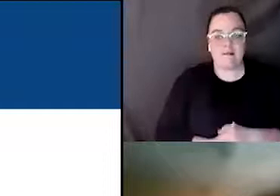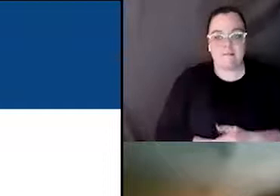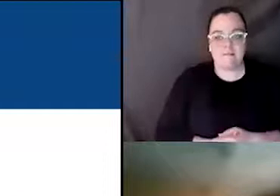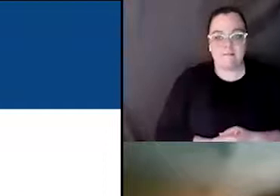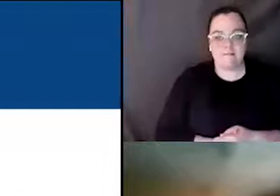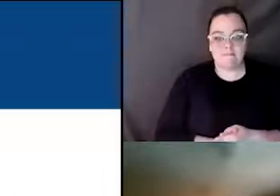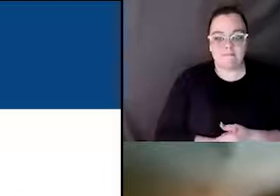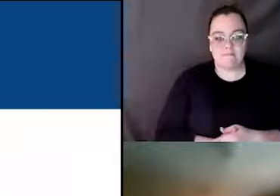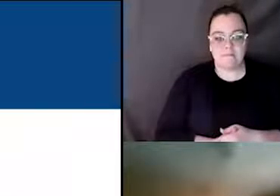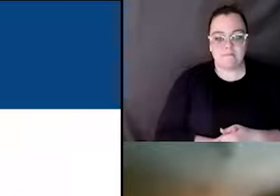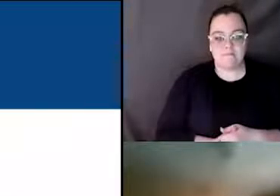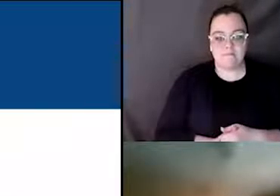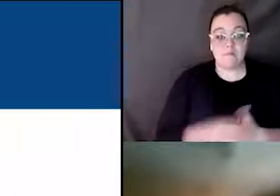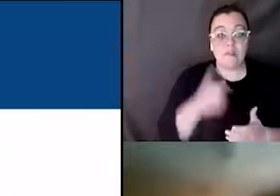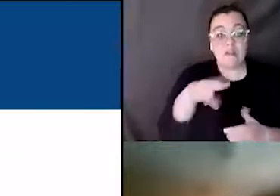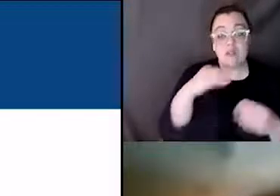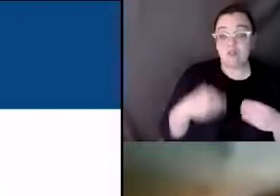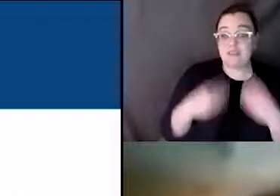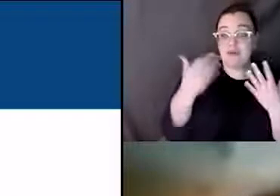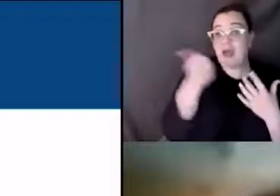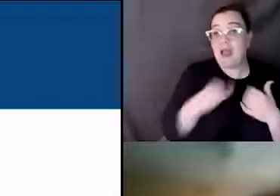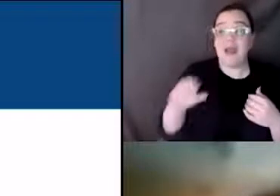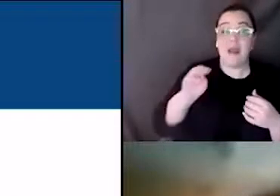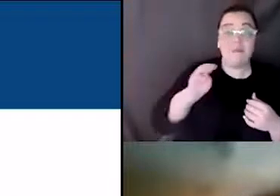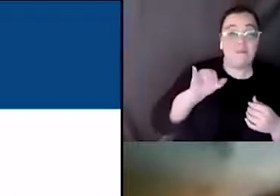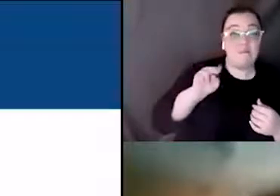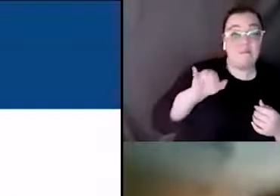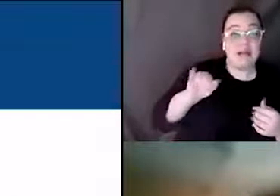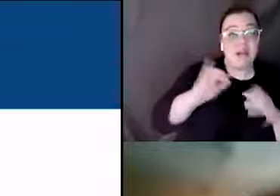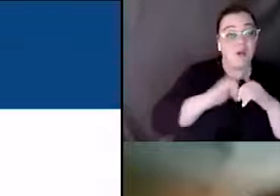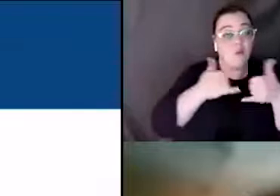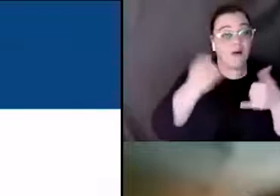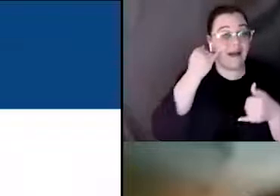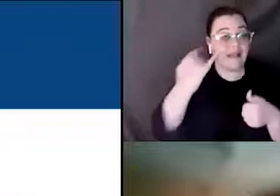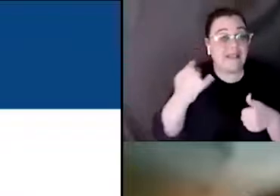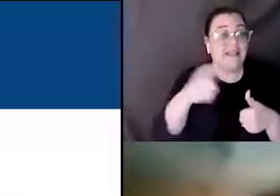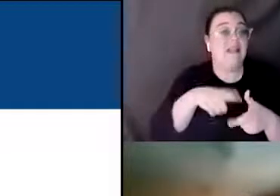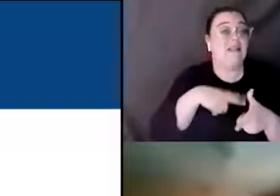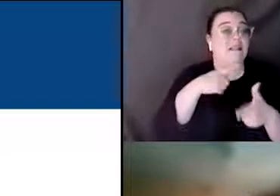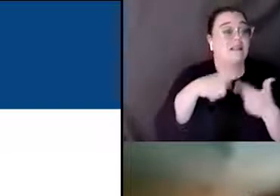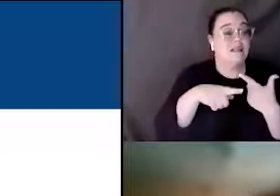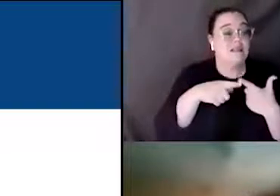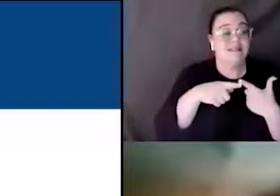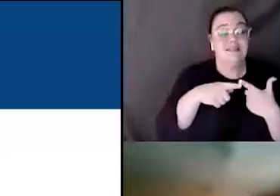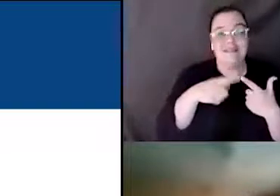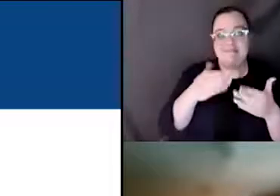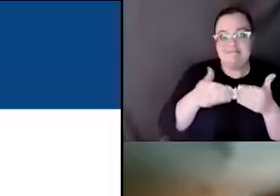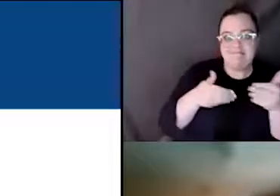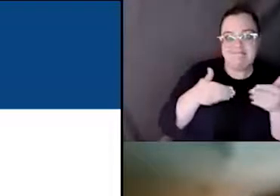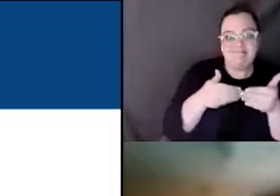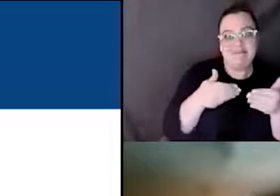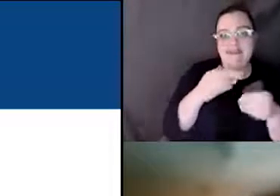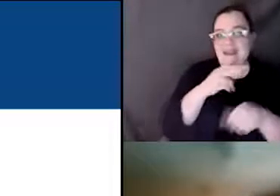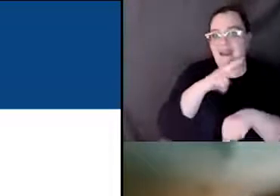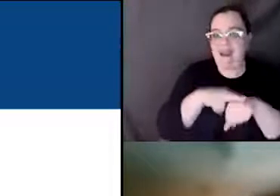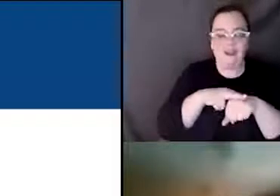Were you inspired by any mini award ideas that you might propose? Of course, coming up is National Preparedness Month in